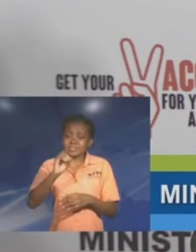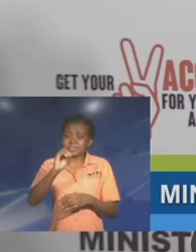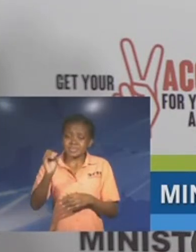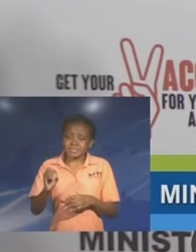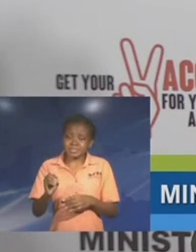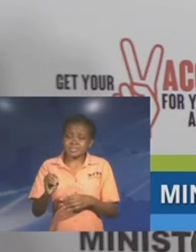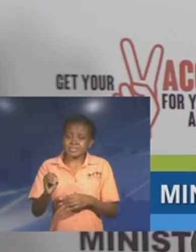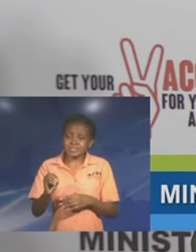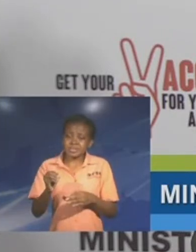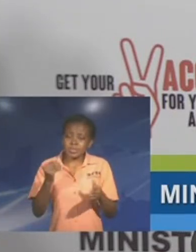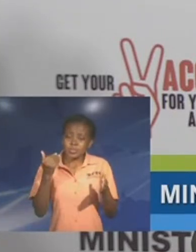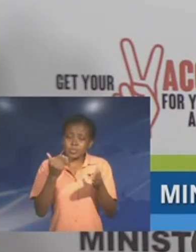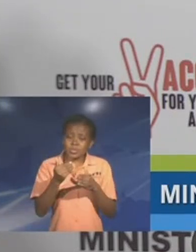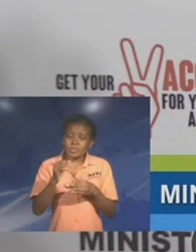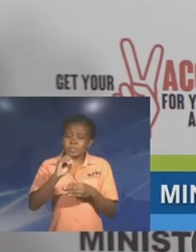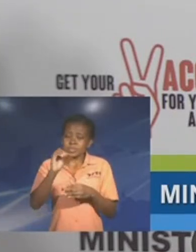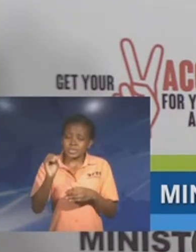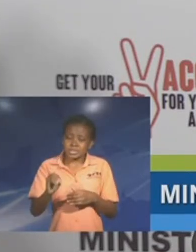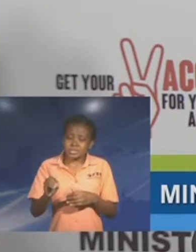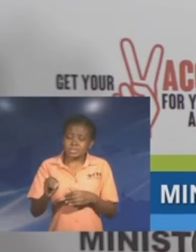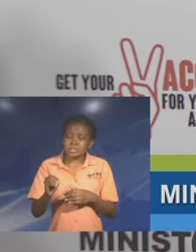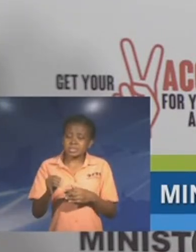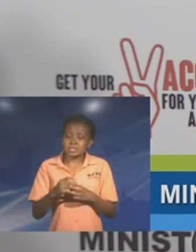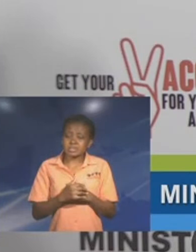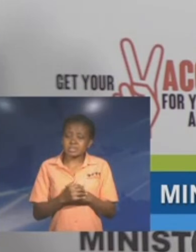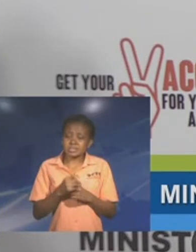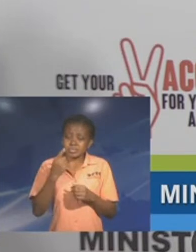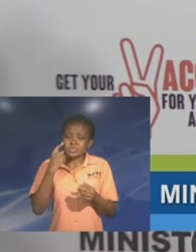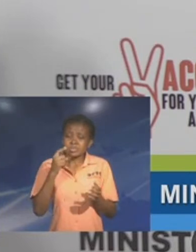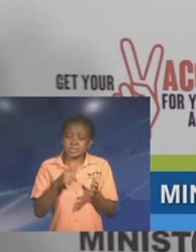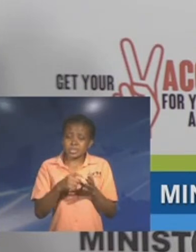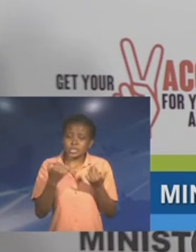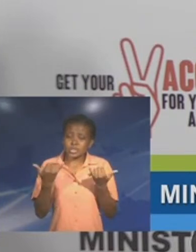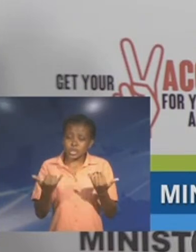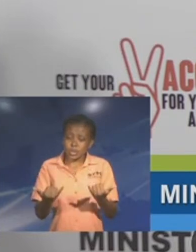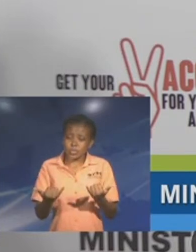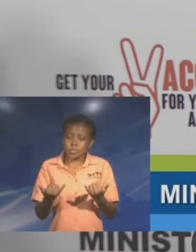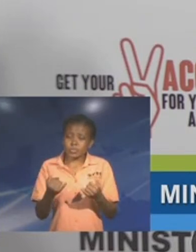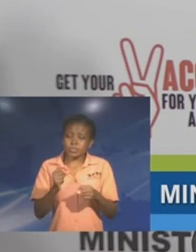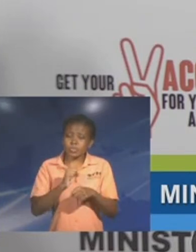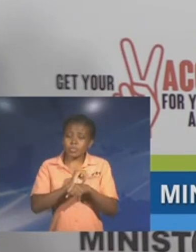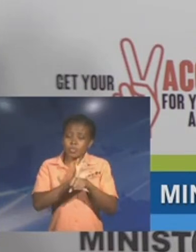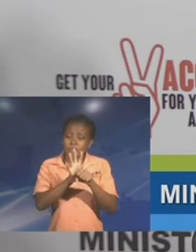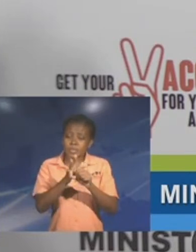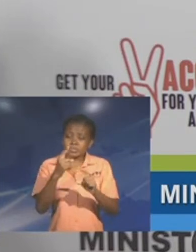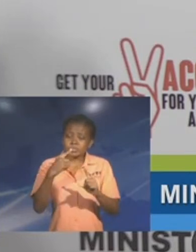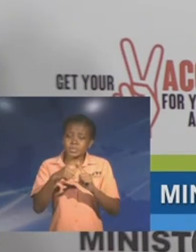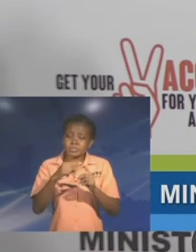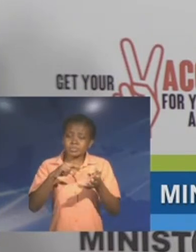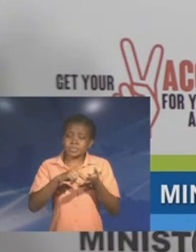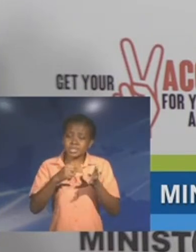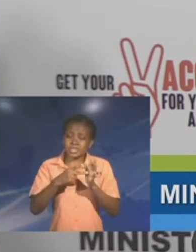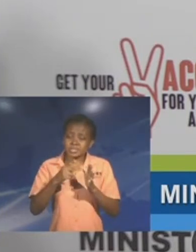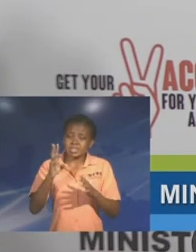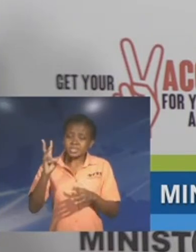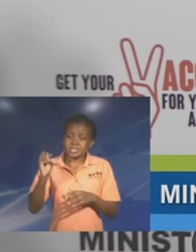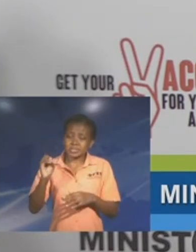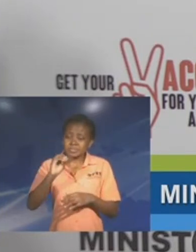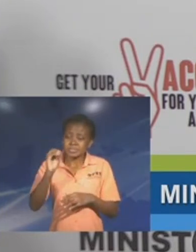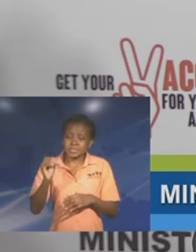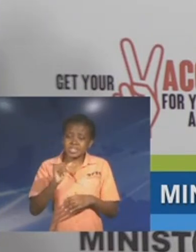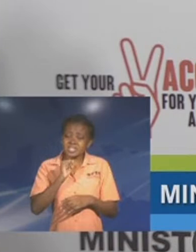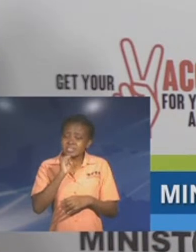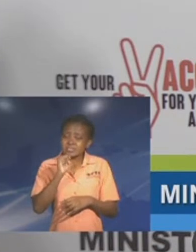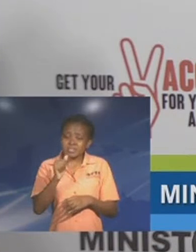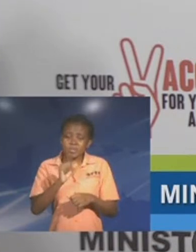to 40%. So let us say 40% of those are COVID-19. It means that 60% of those are not COVID-19